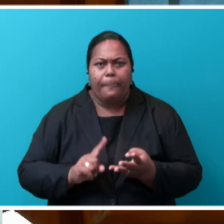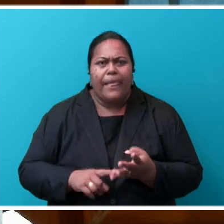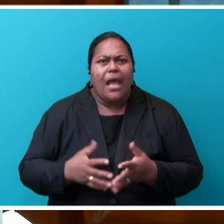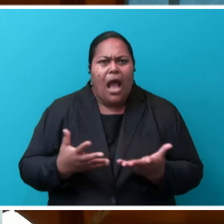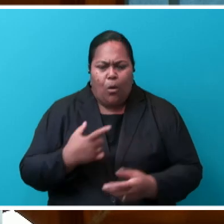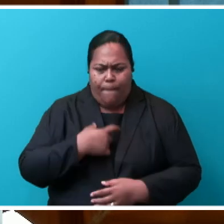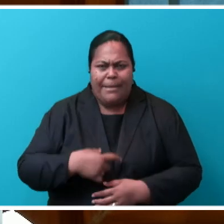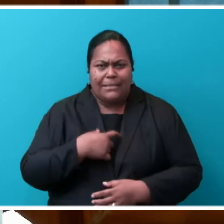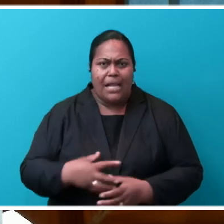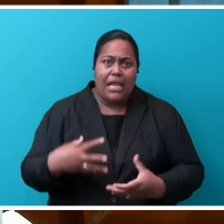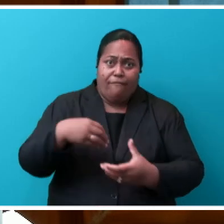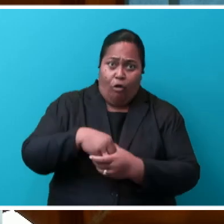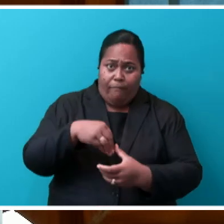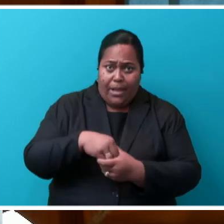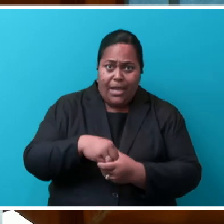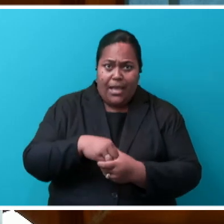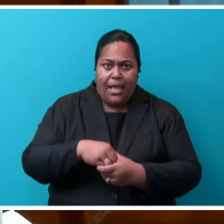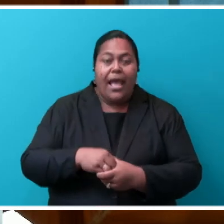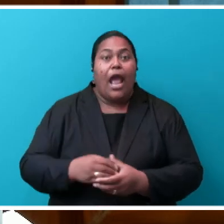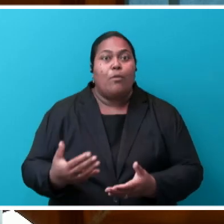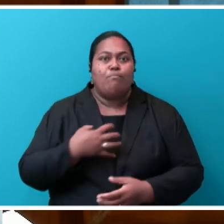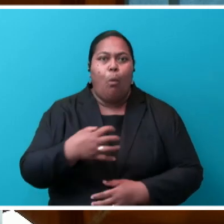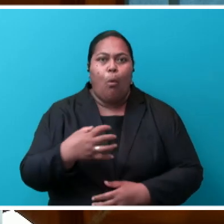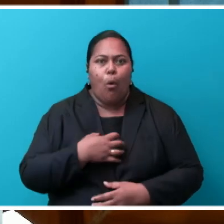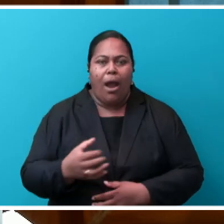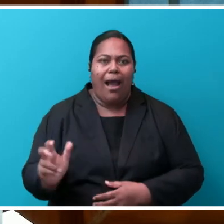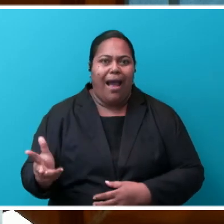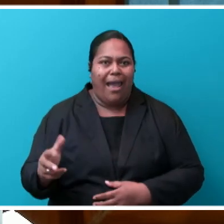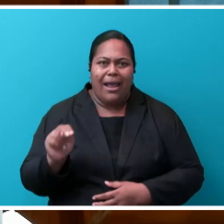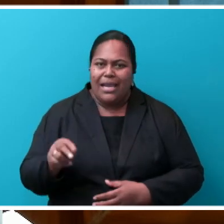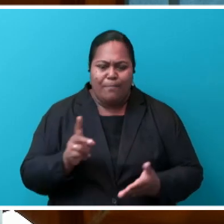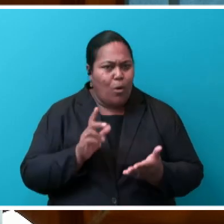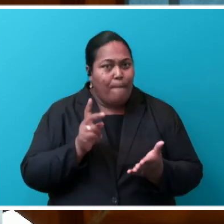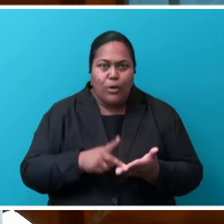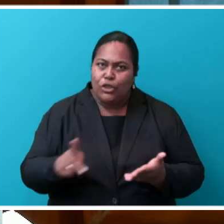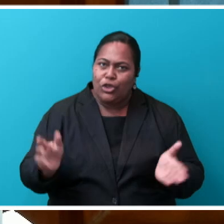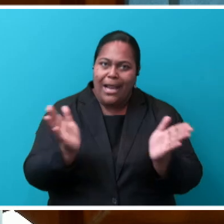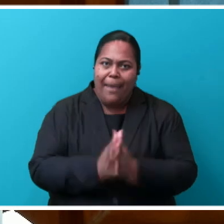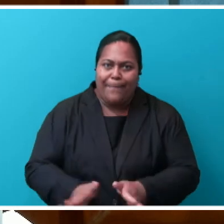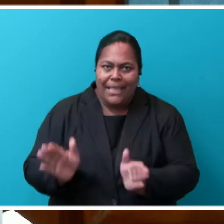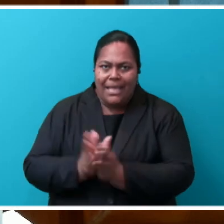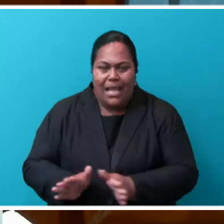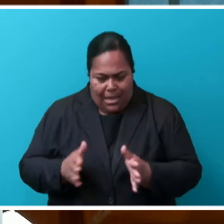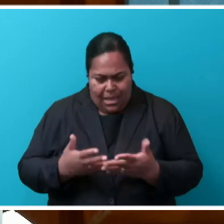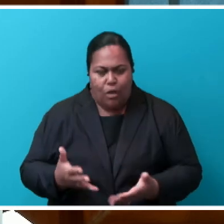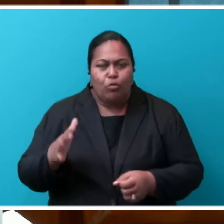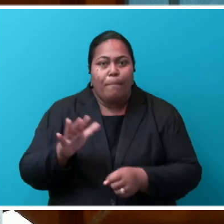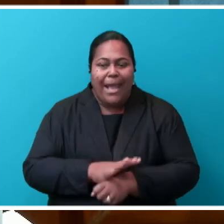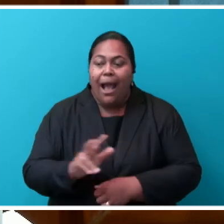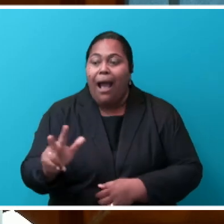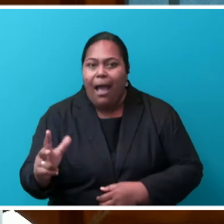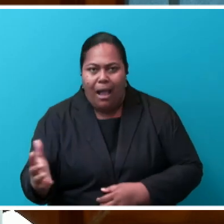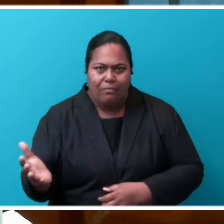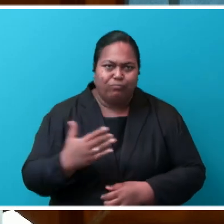finally, the additional manpower and posts identified to strengthen the role of Fiji Correction Service.